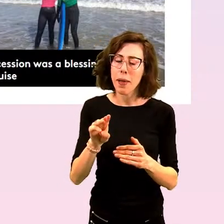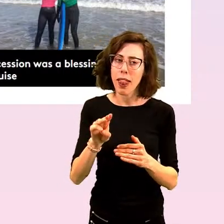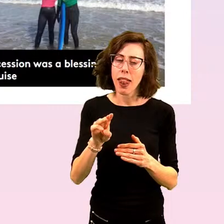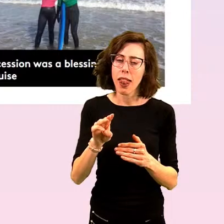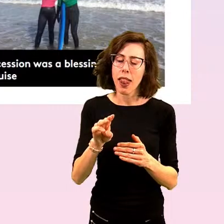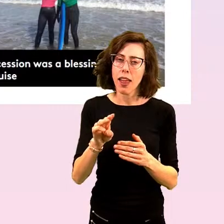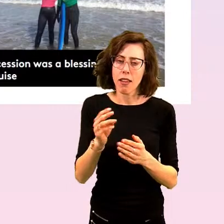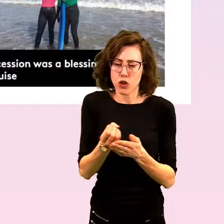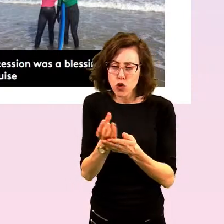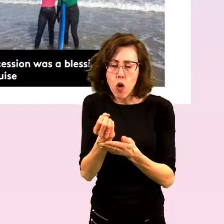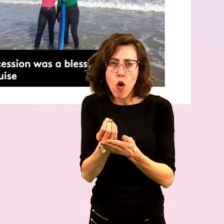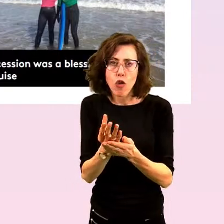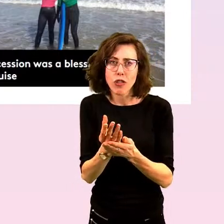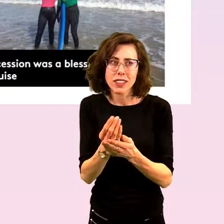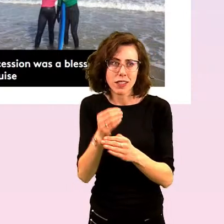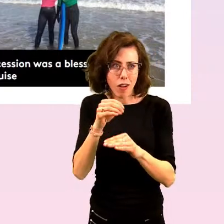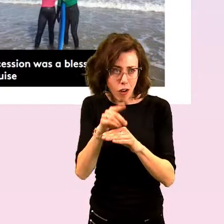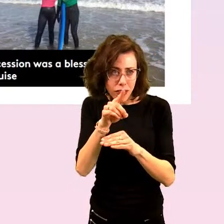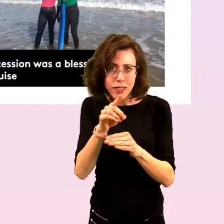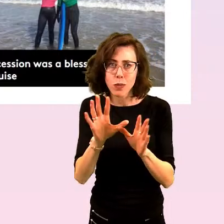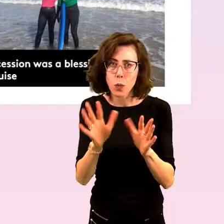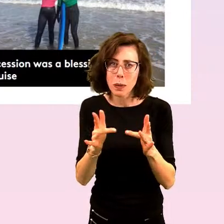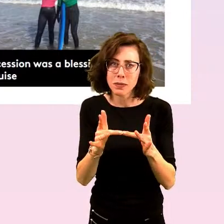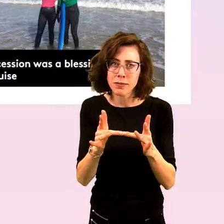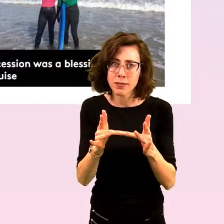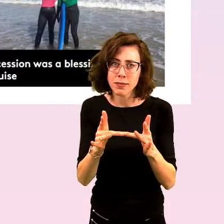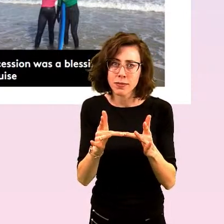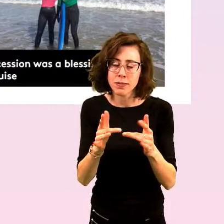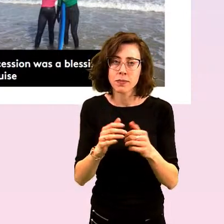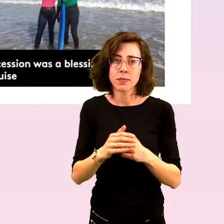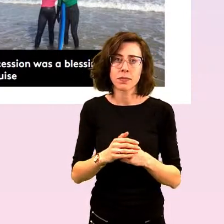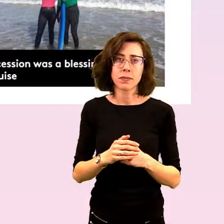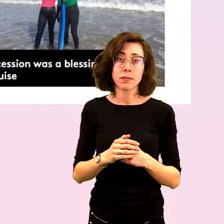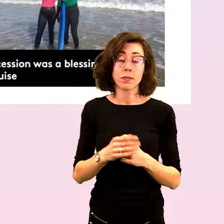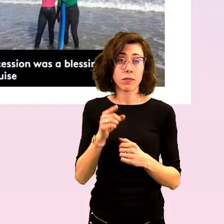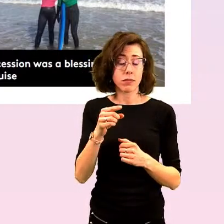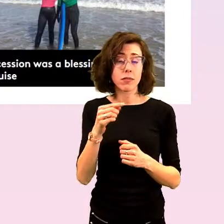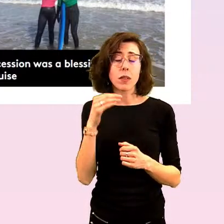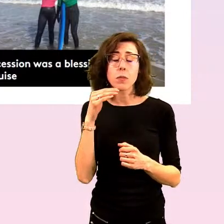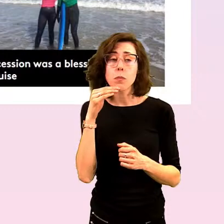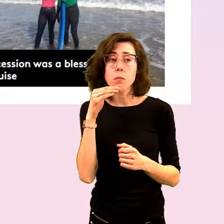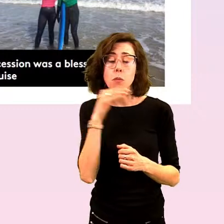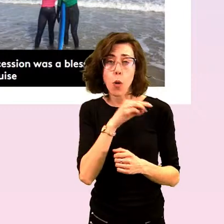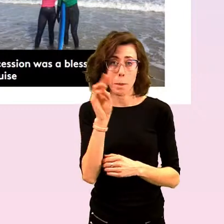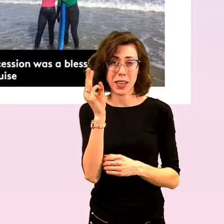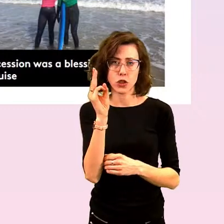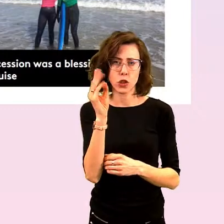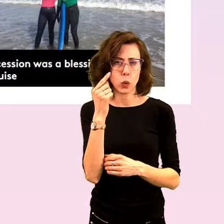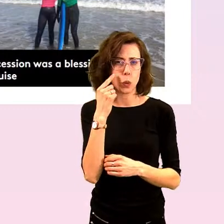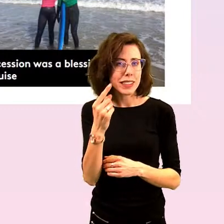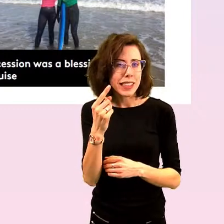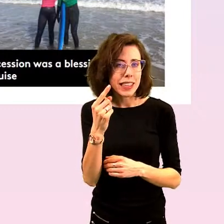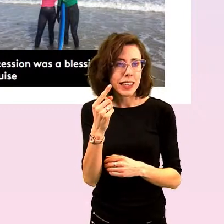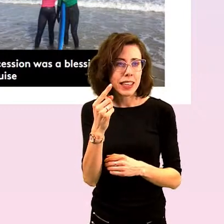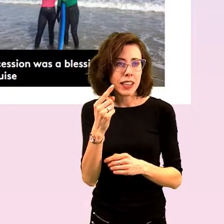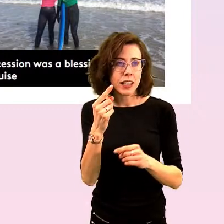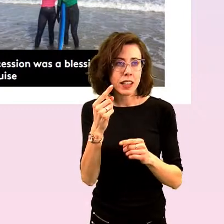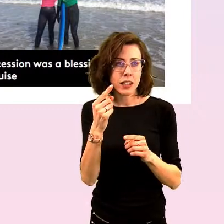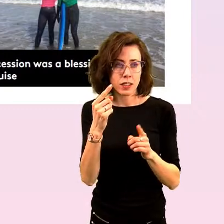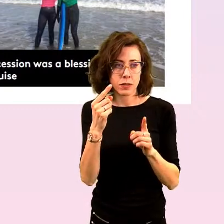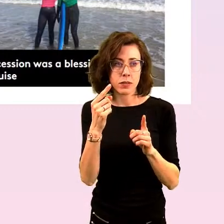site at the moment here. So that very, very important picture we see there of a